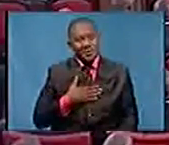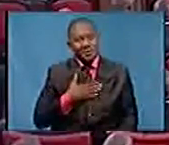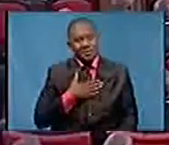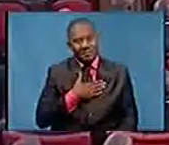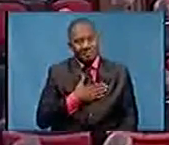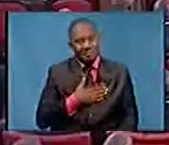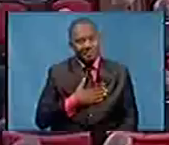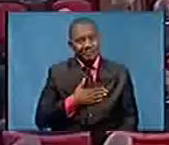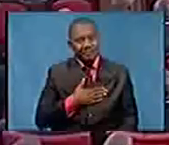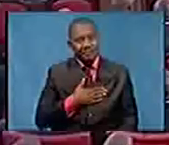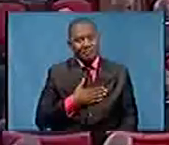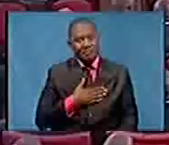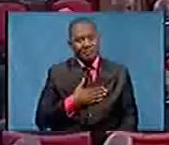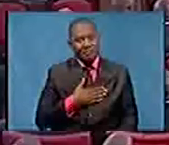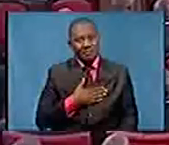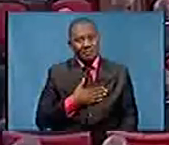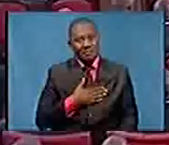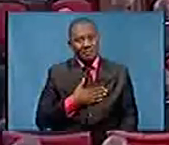You see?